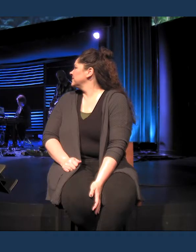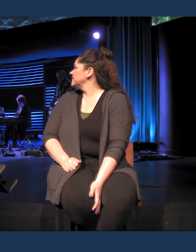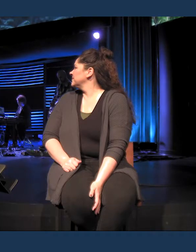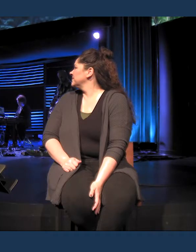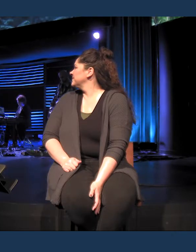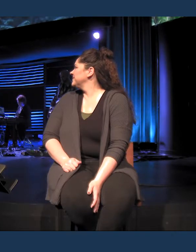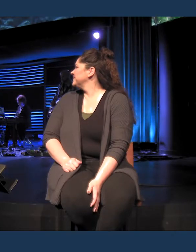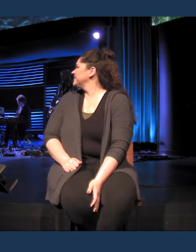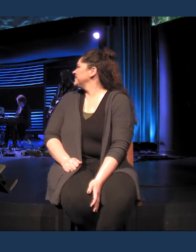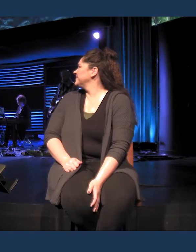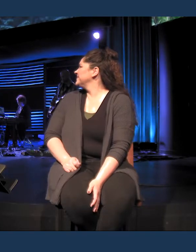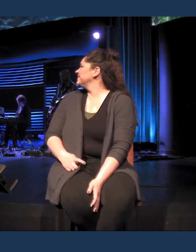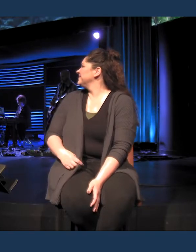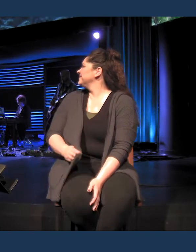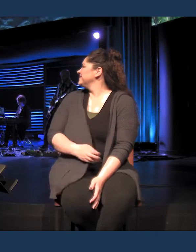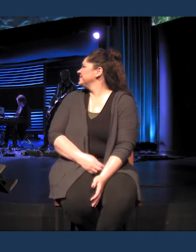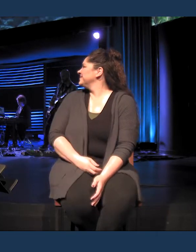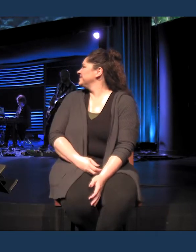Yes.